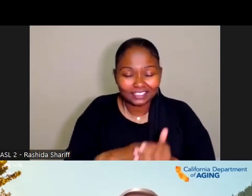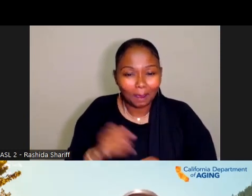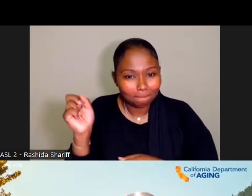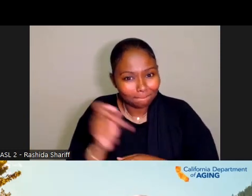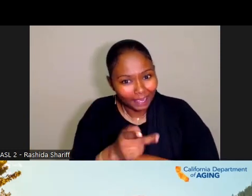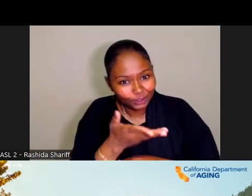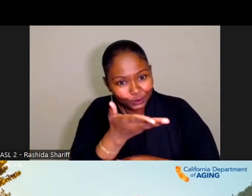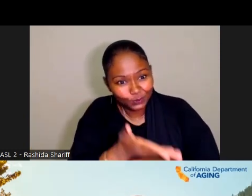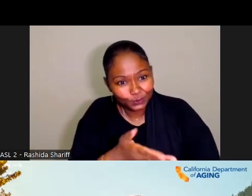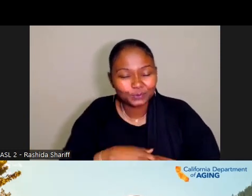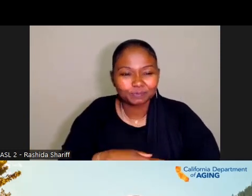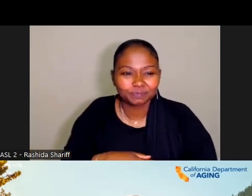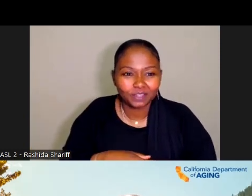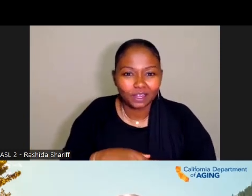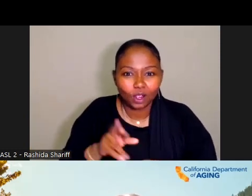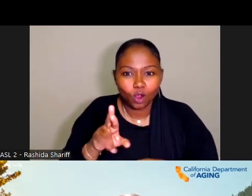you, Ranjana.